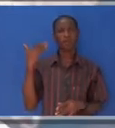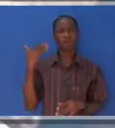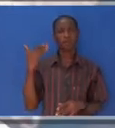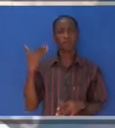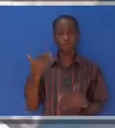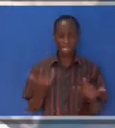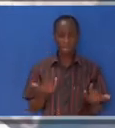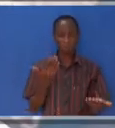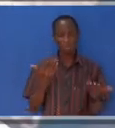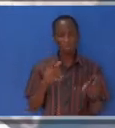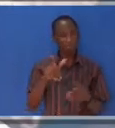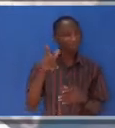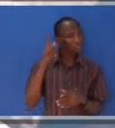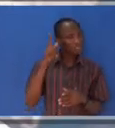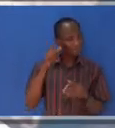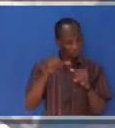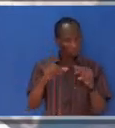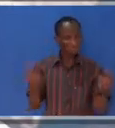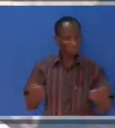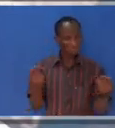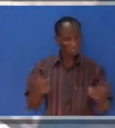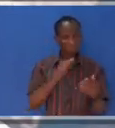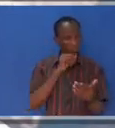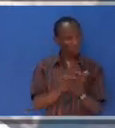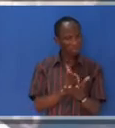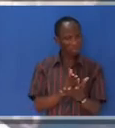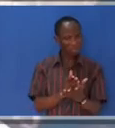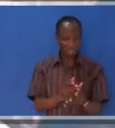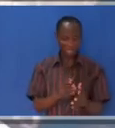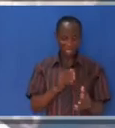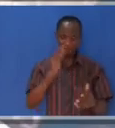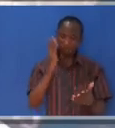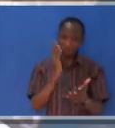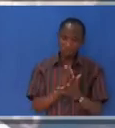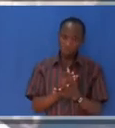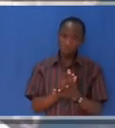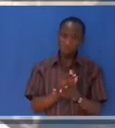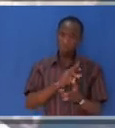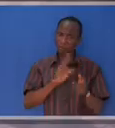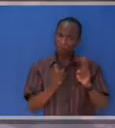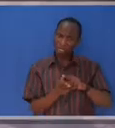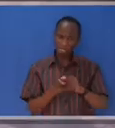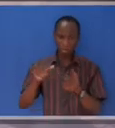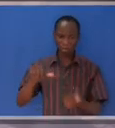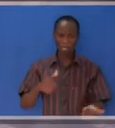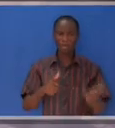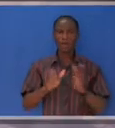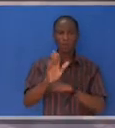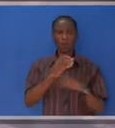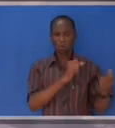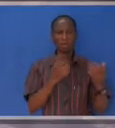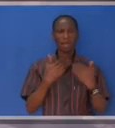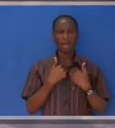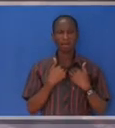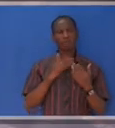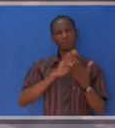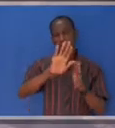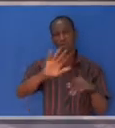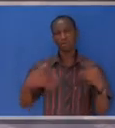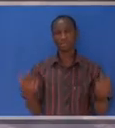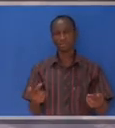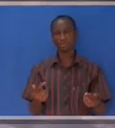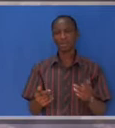ayaye kese kura wotim so wo sa kire wa dwen ewurade de ne nyina be chew o yankopon wo tumi ono na o kire